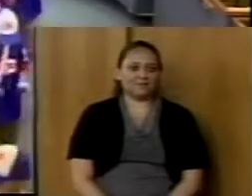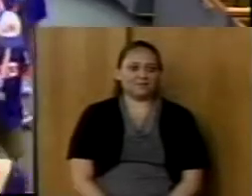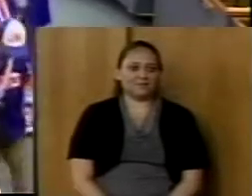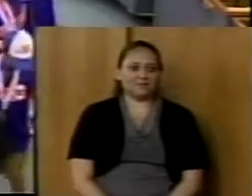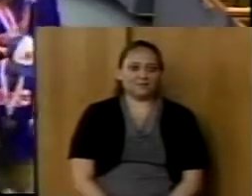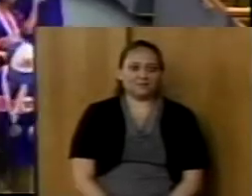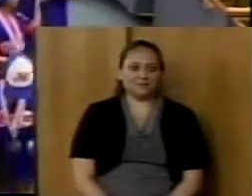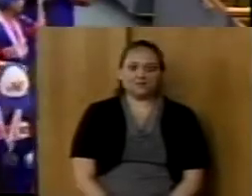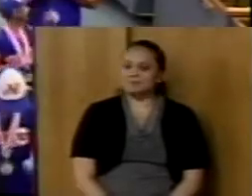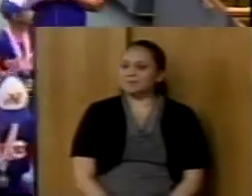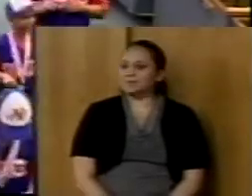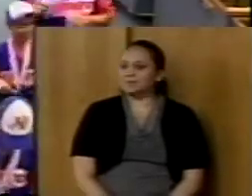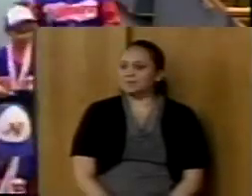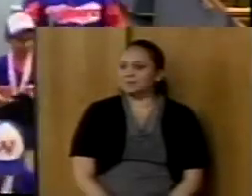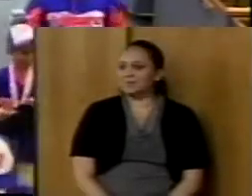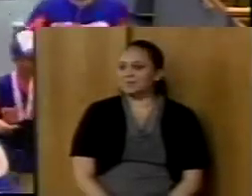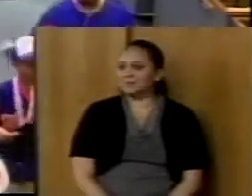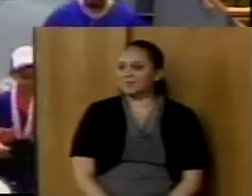Thank you for